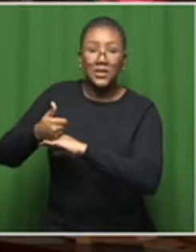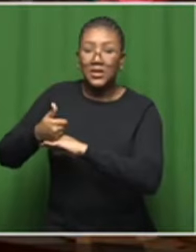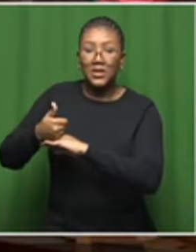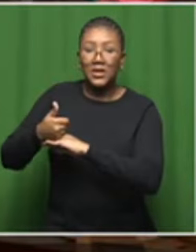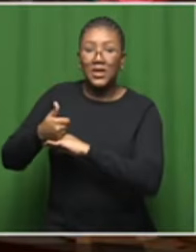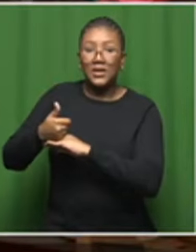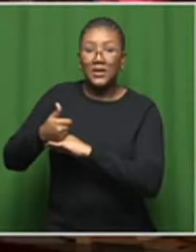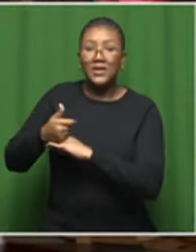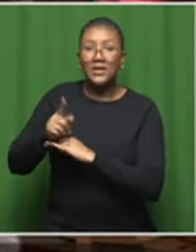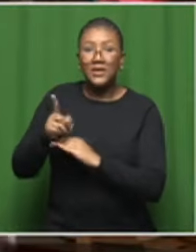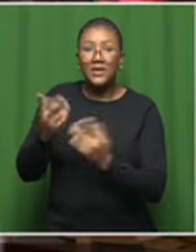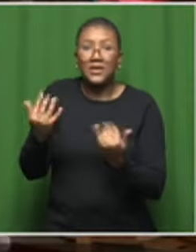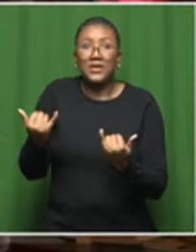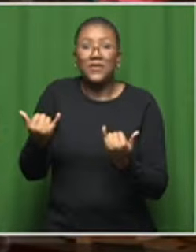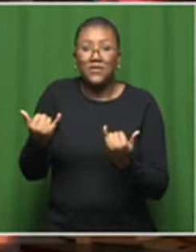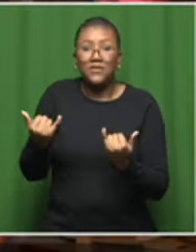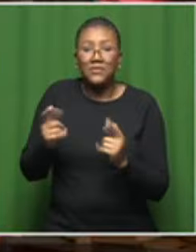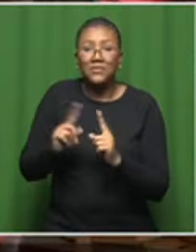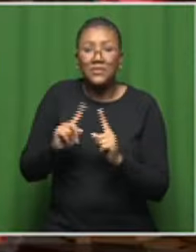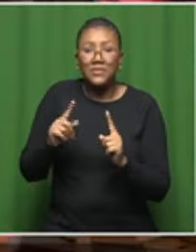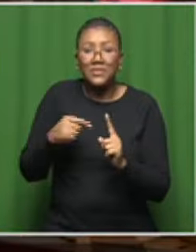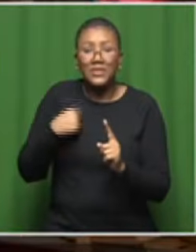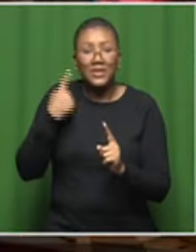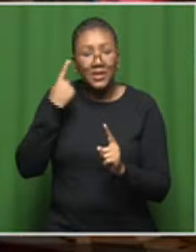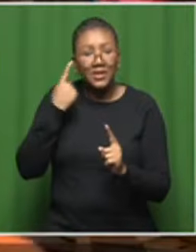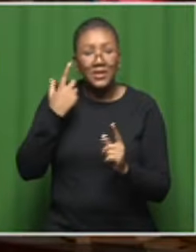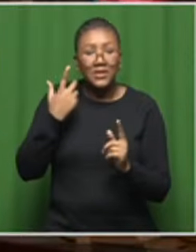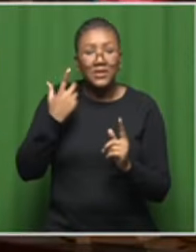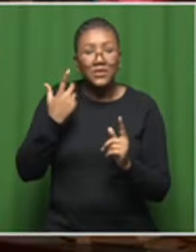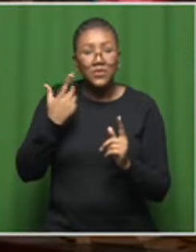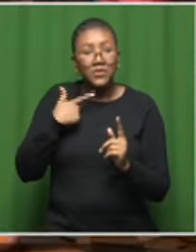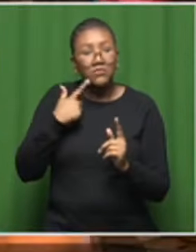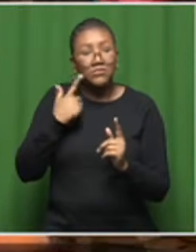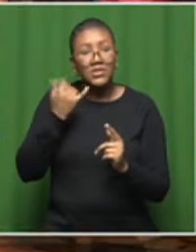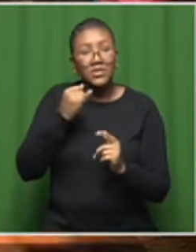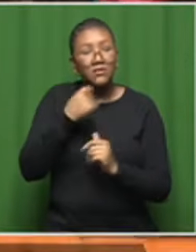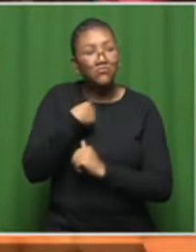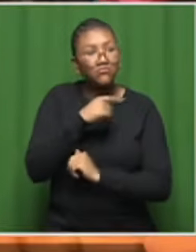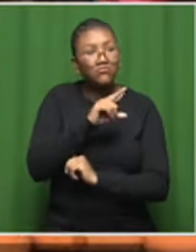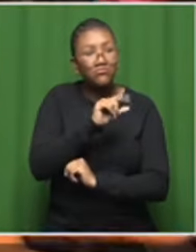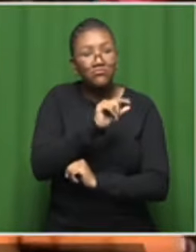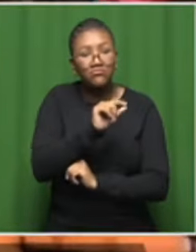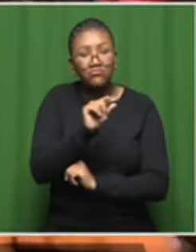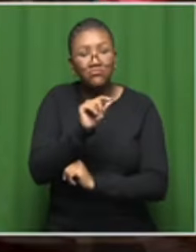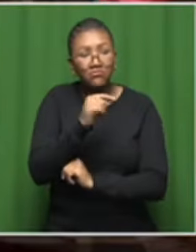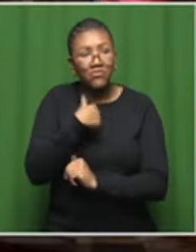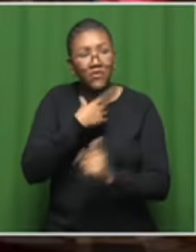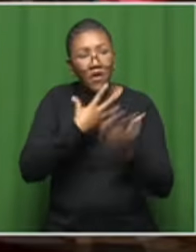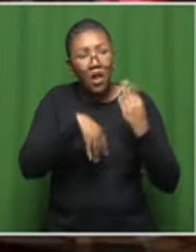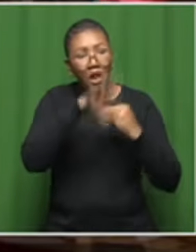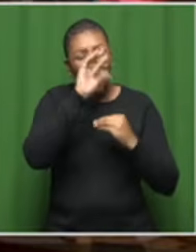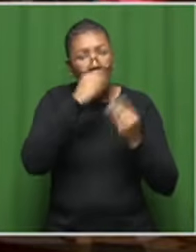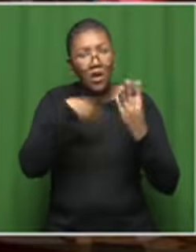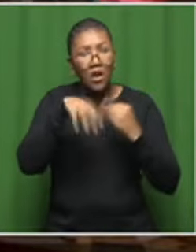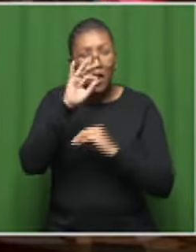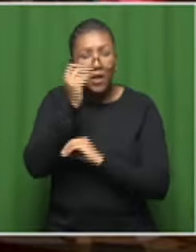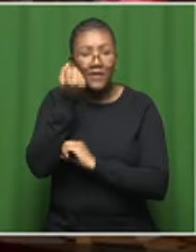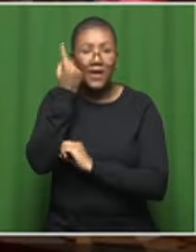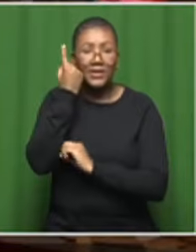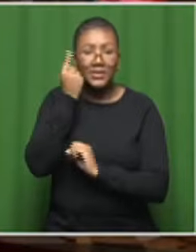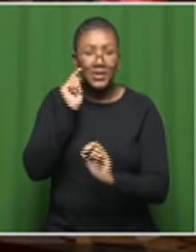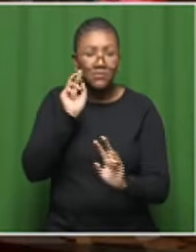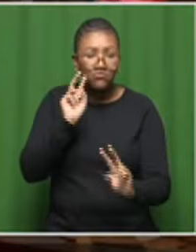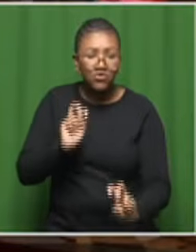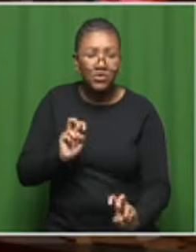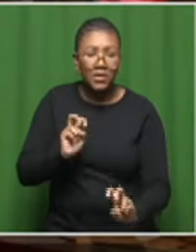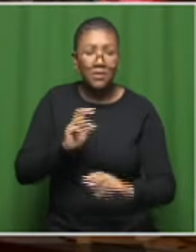the moment, we are still navigating the art scene, I would say, in my opinion. But